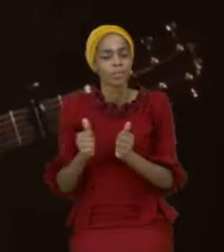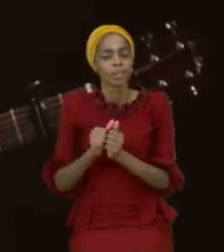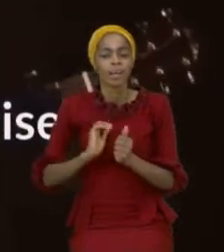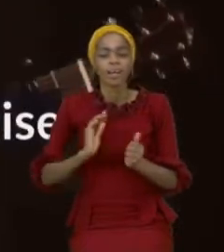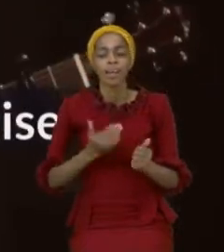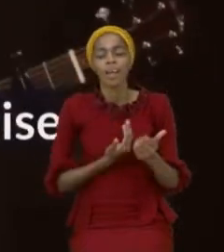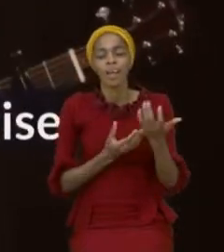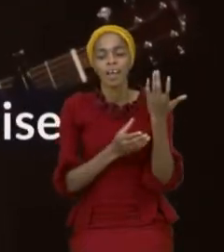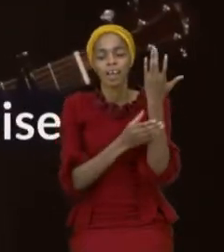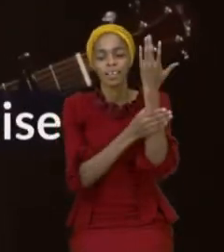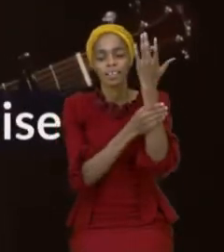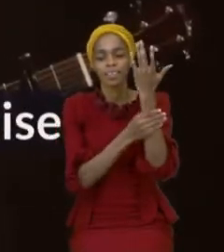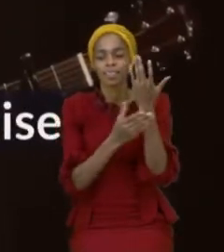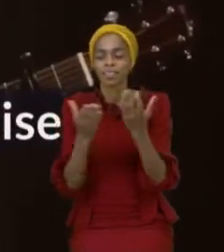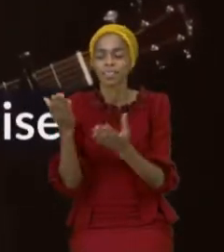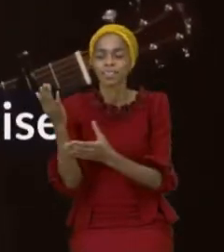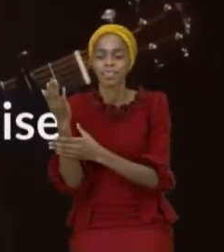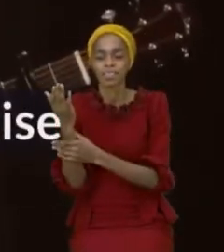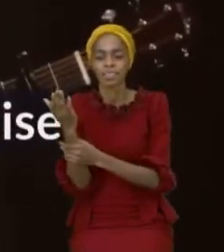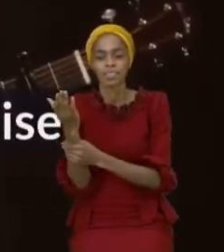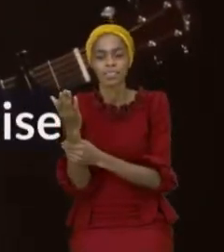With our hands